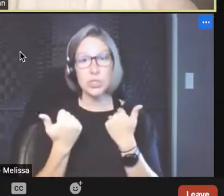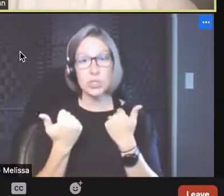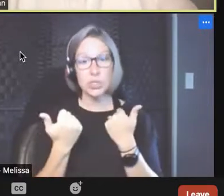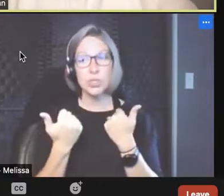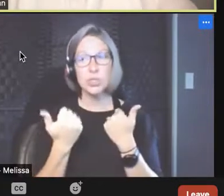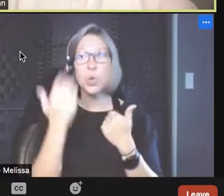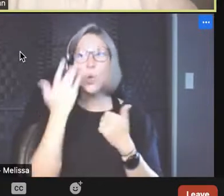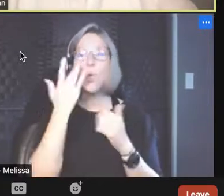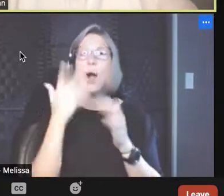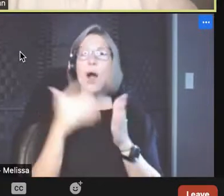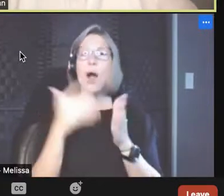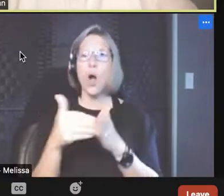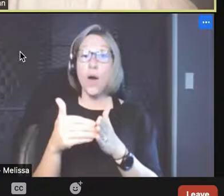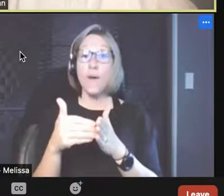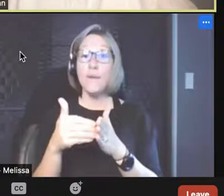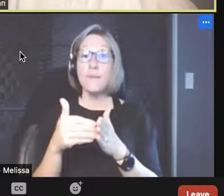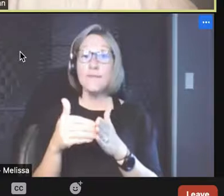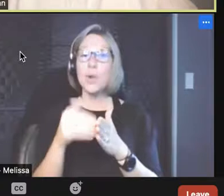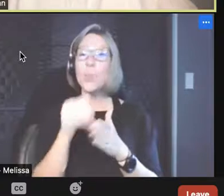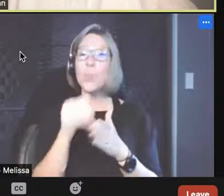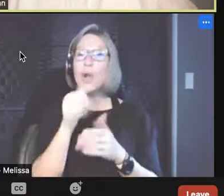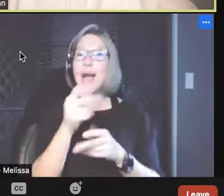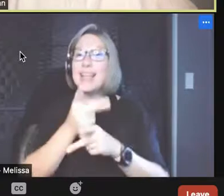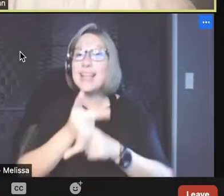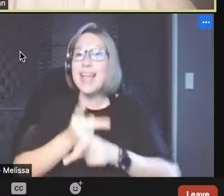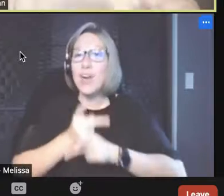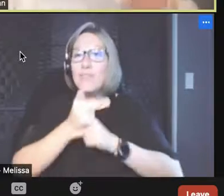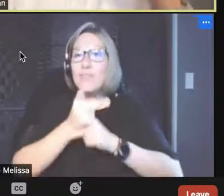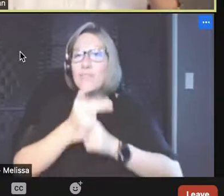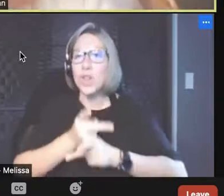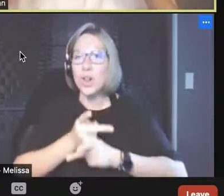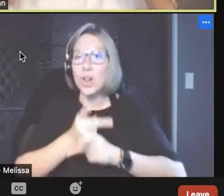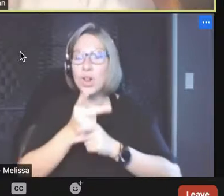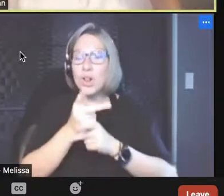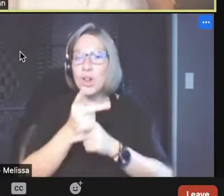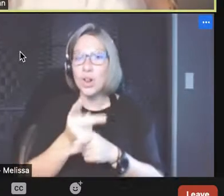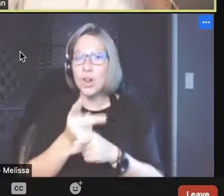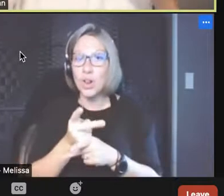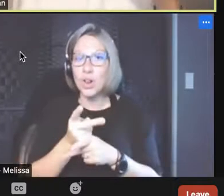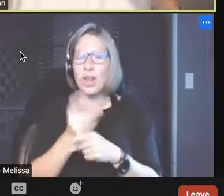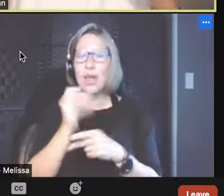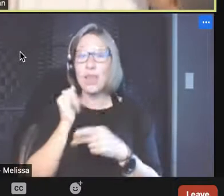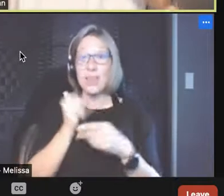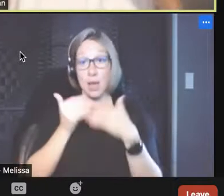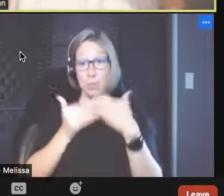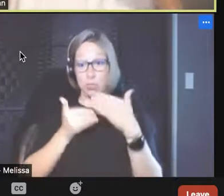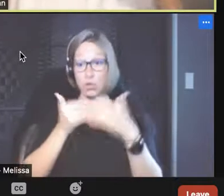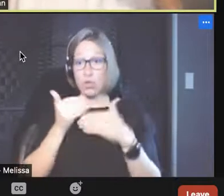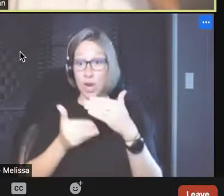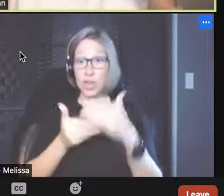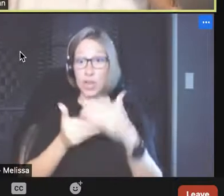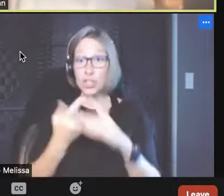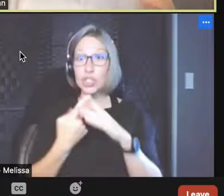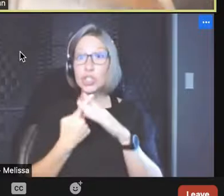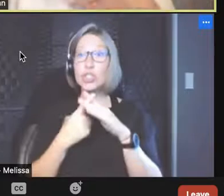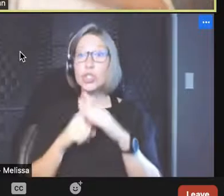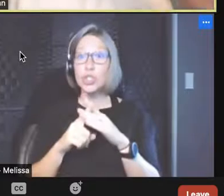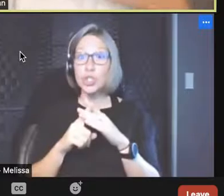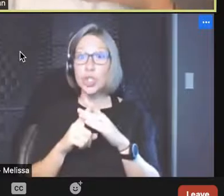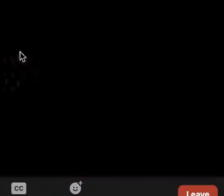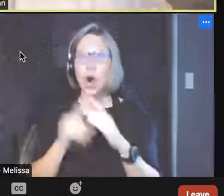often we're just not careful enough about the fact that this progression really does start with dorsal, ventral